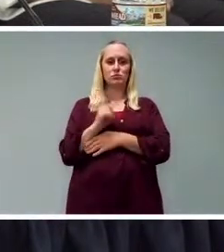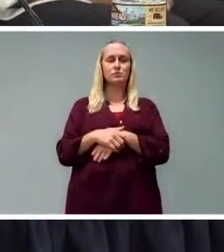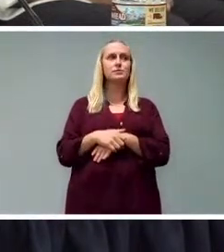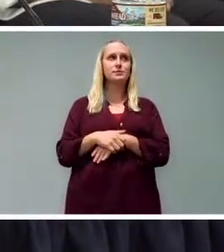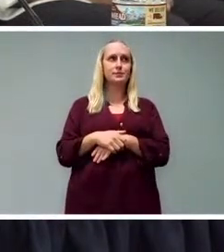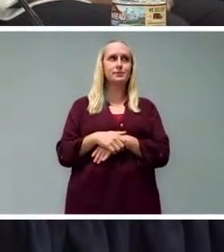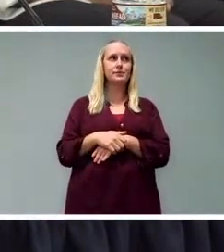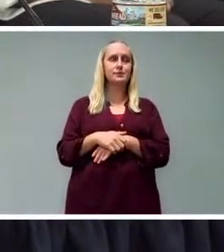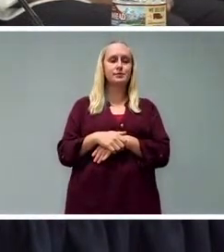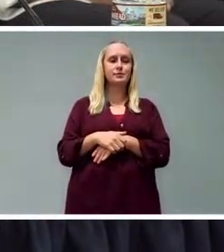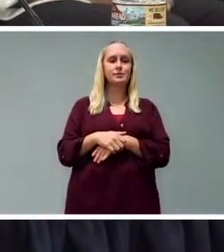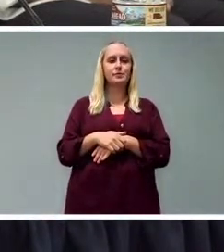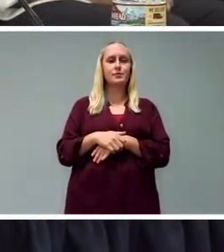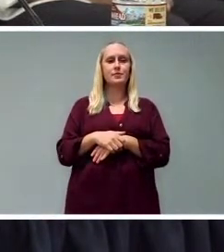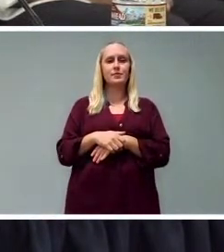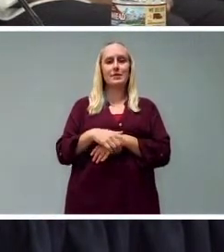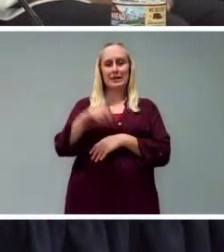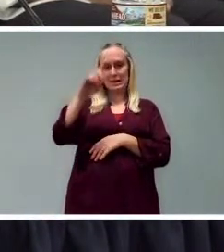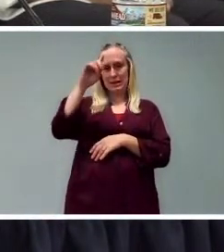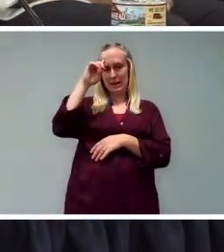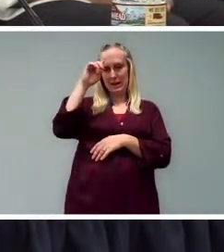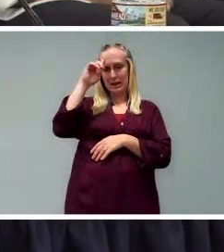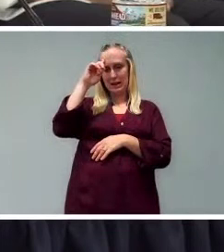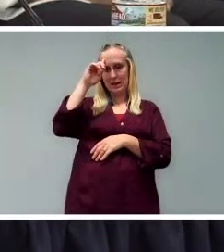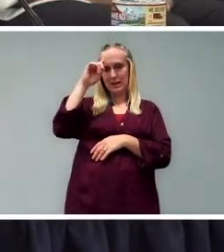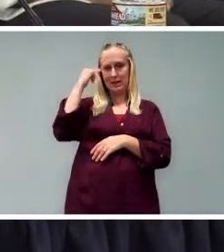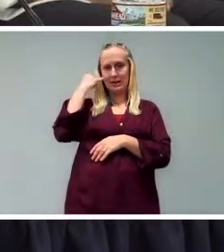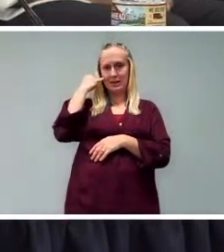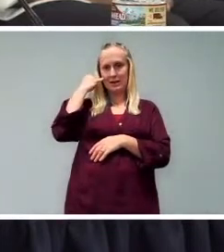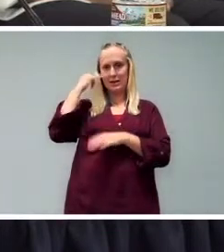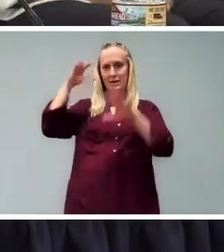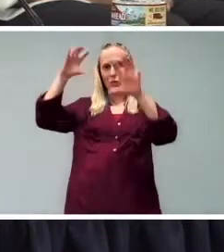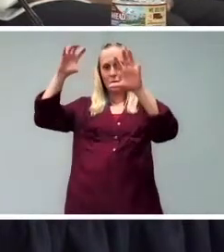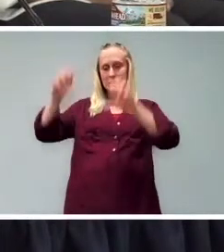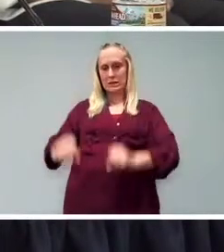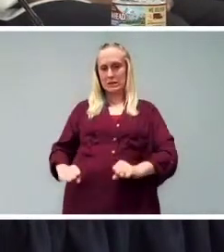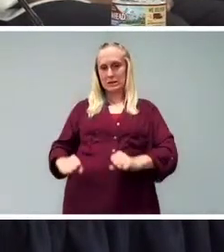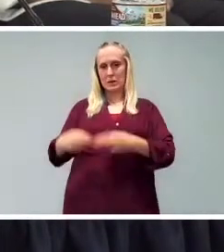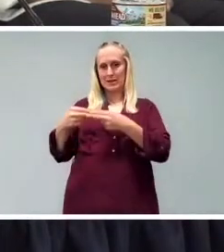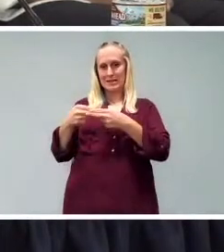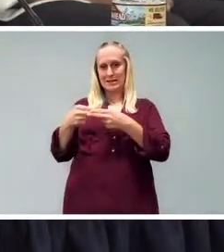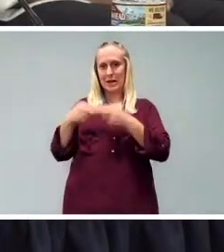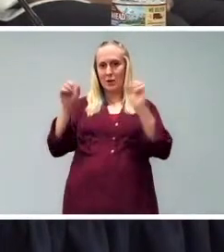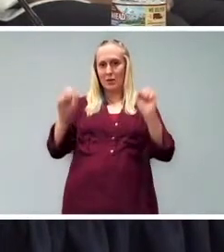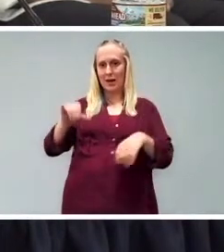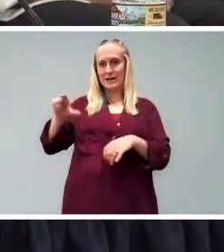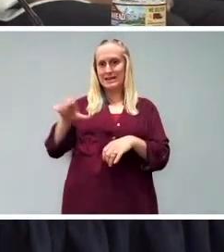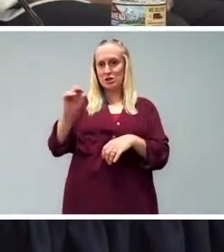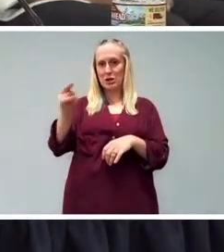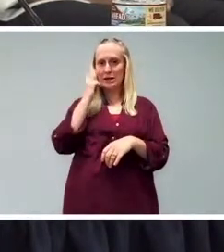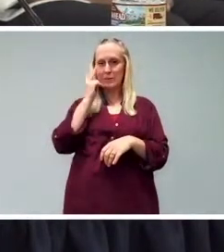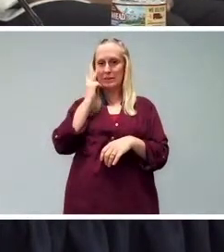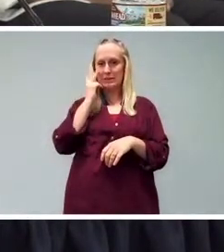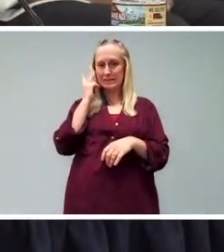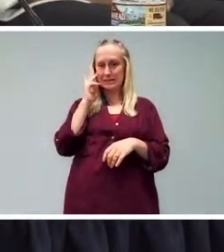going to, and I think if we take down the slideshow, will Jason be able to be seen on the screen?